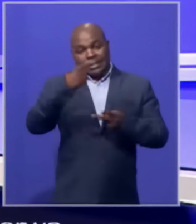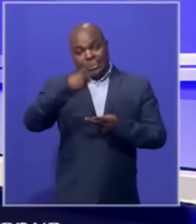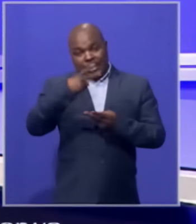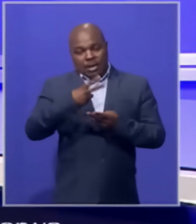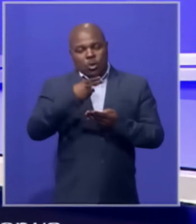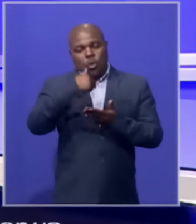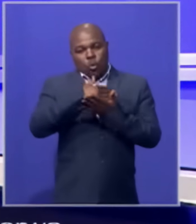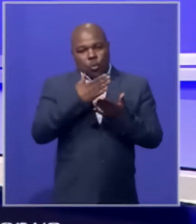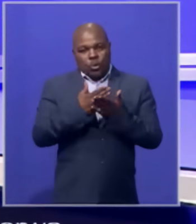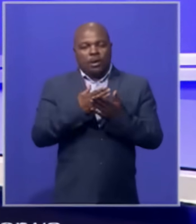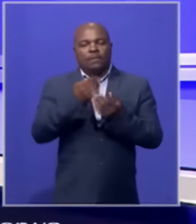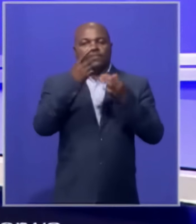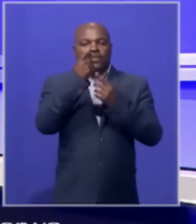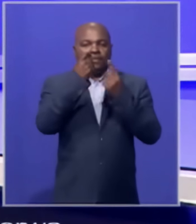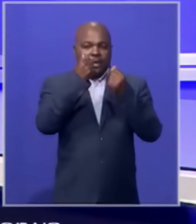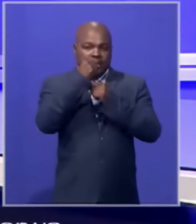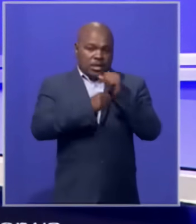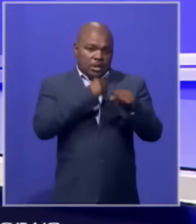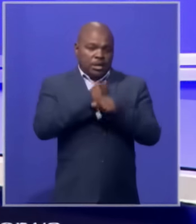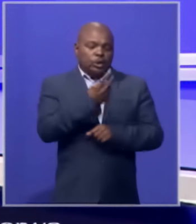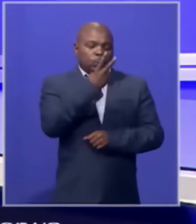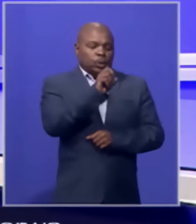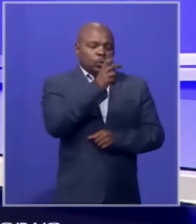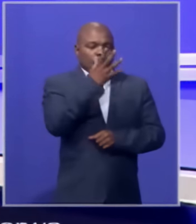ngwaga wa ditšhelete wa